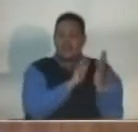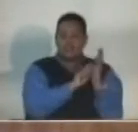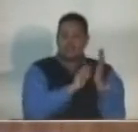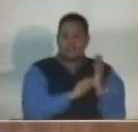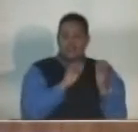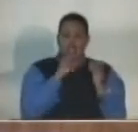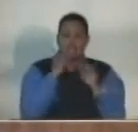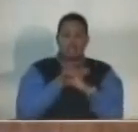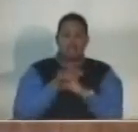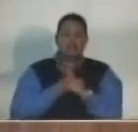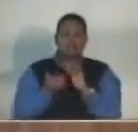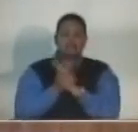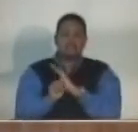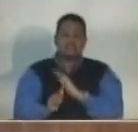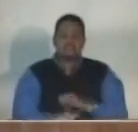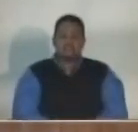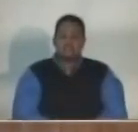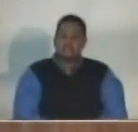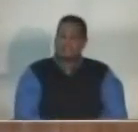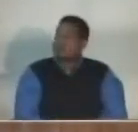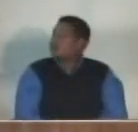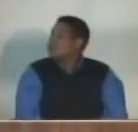numeracy.